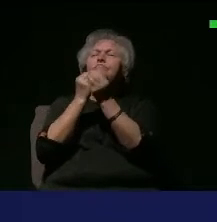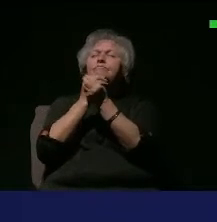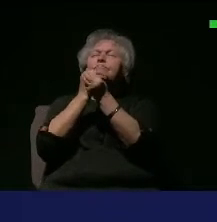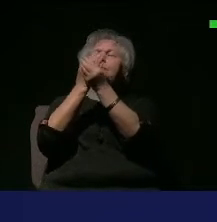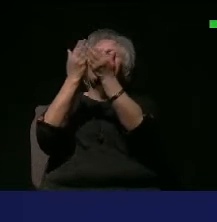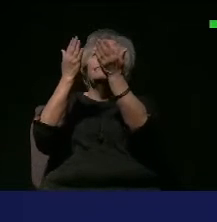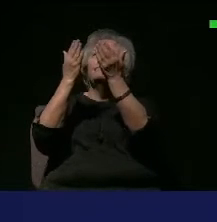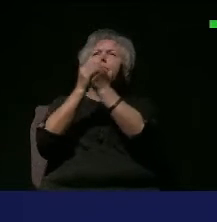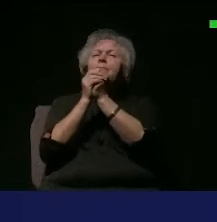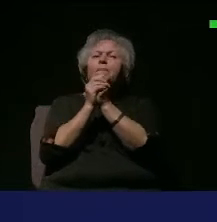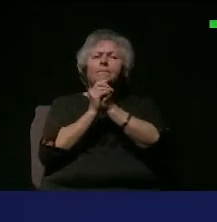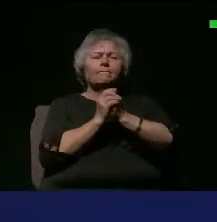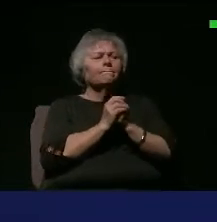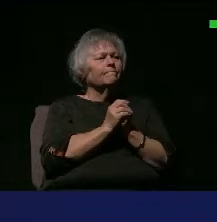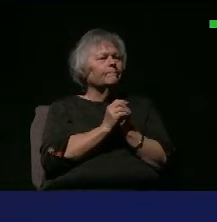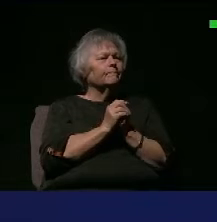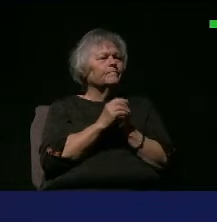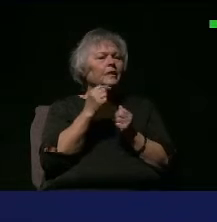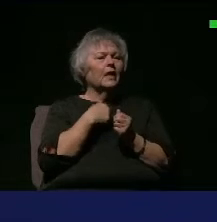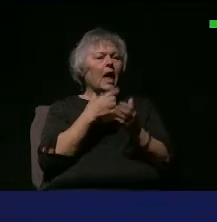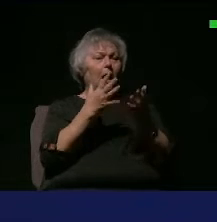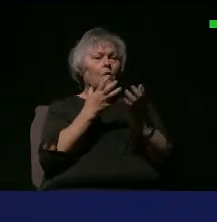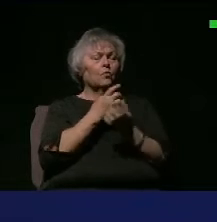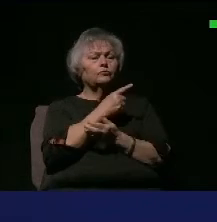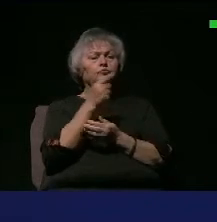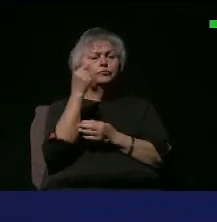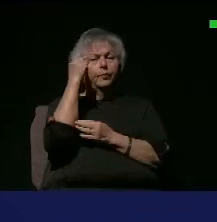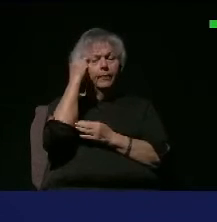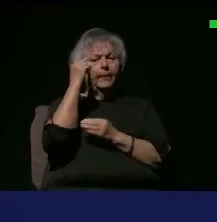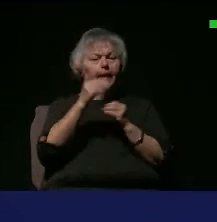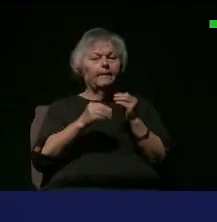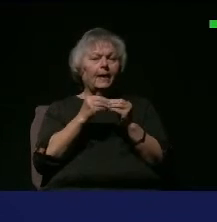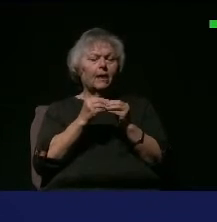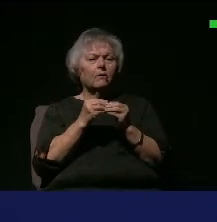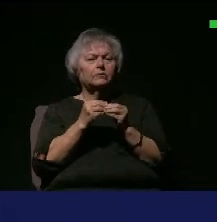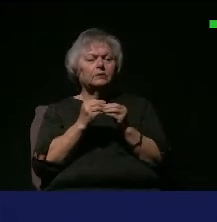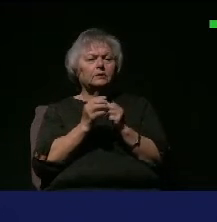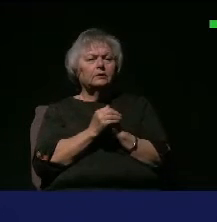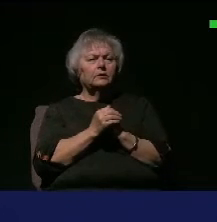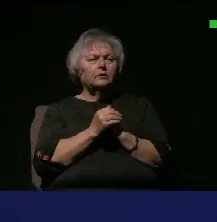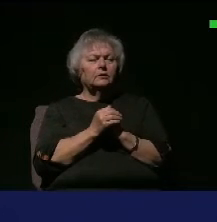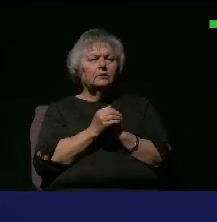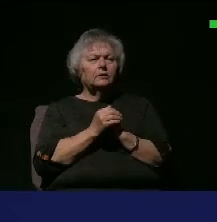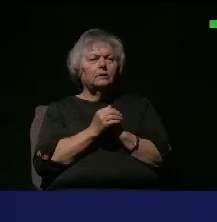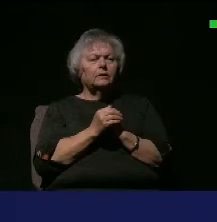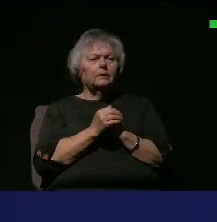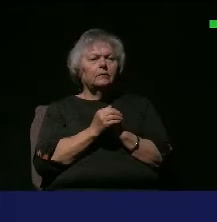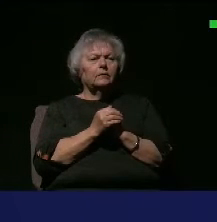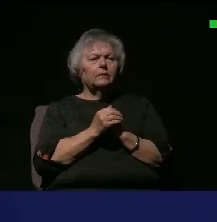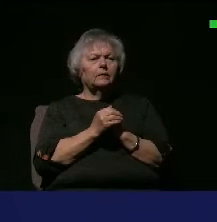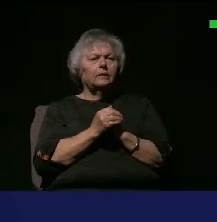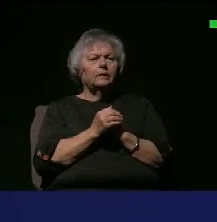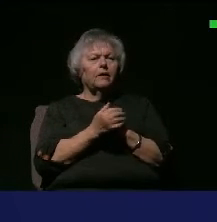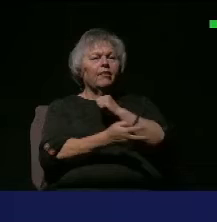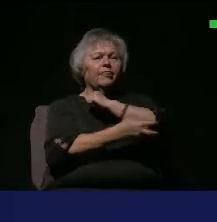promises. Now, I want to conclude by thinking for just a minute about the repentant thief on the cross.